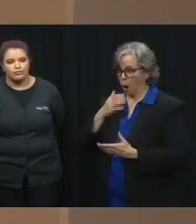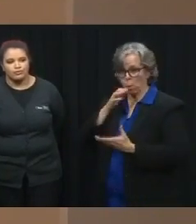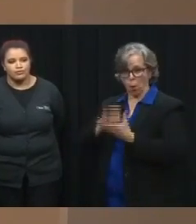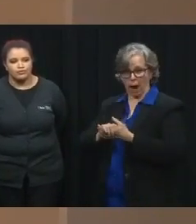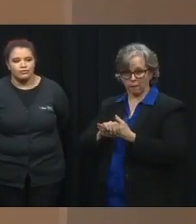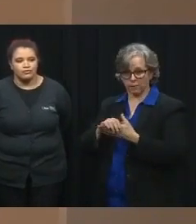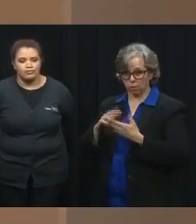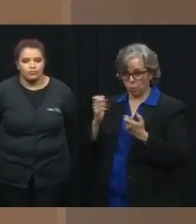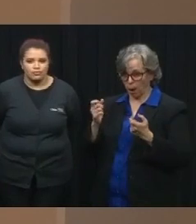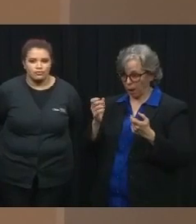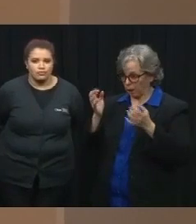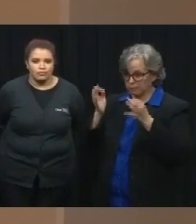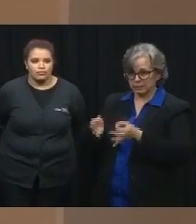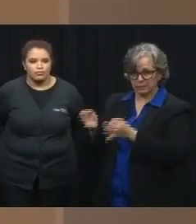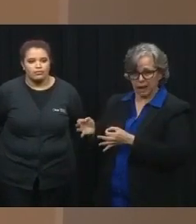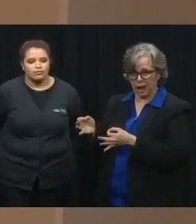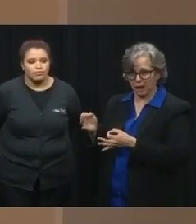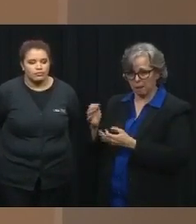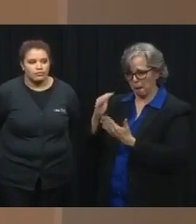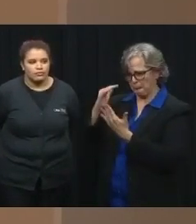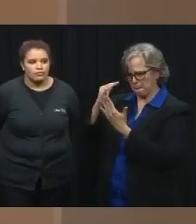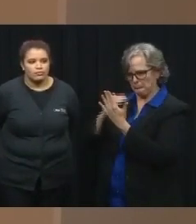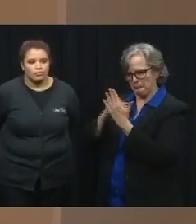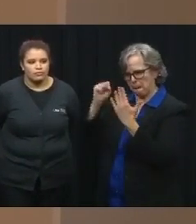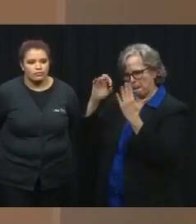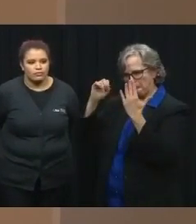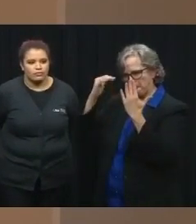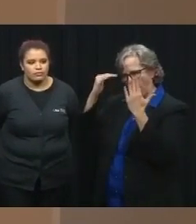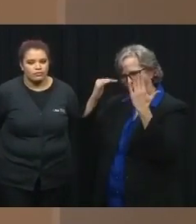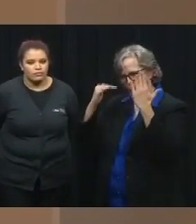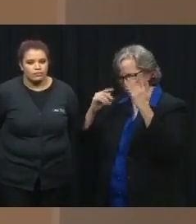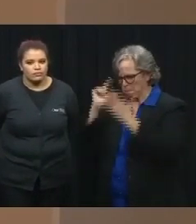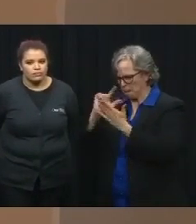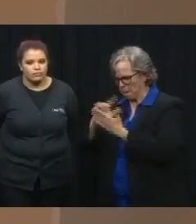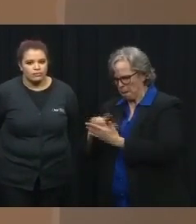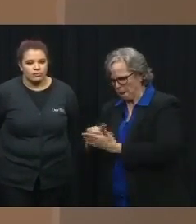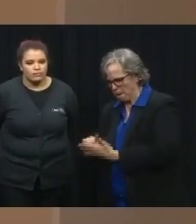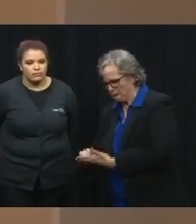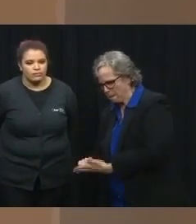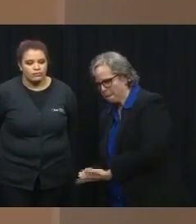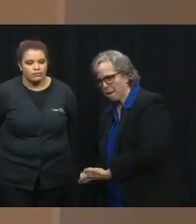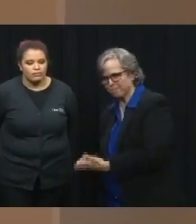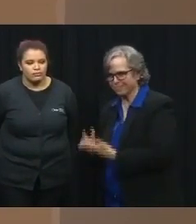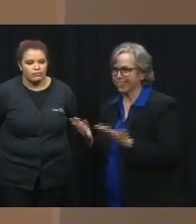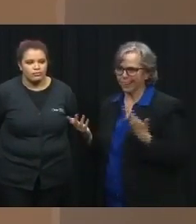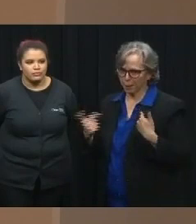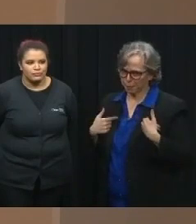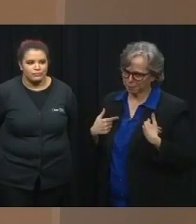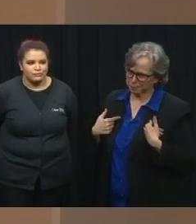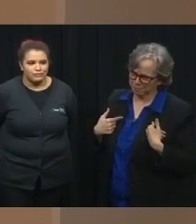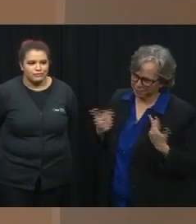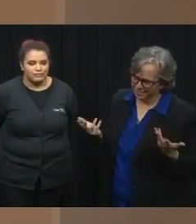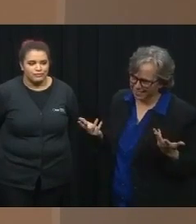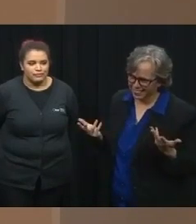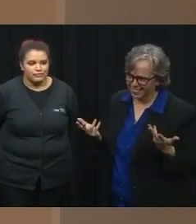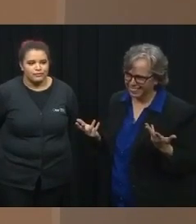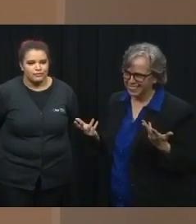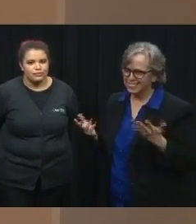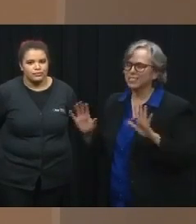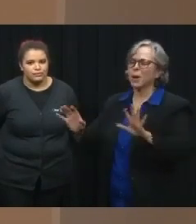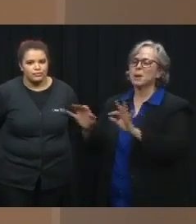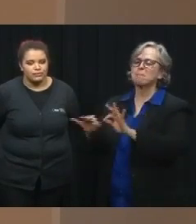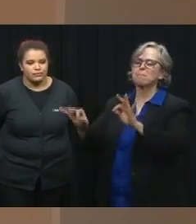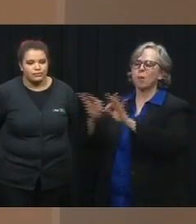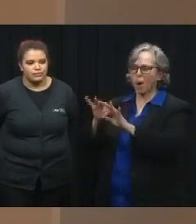want banned that I couldn't buy. And it just is very difficult for us to be able to make those determinations.